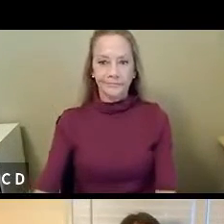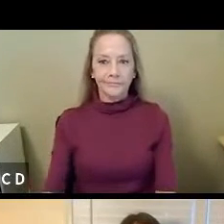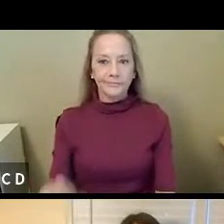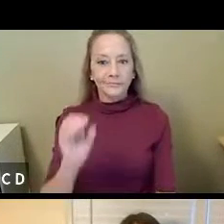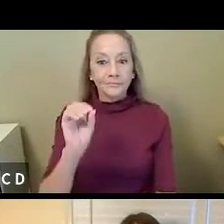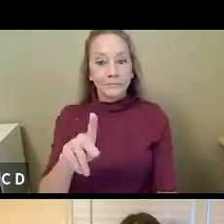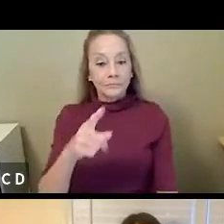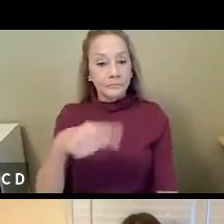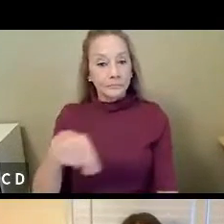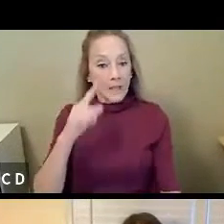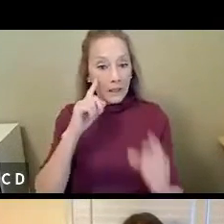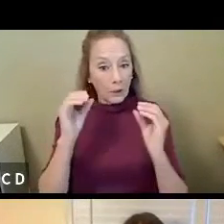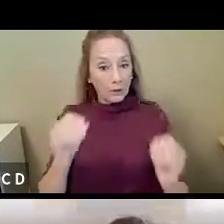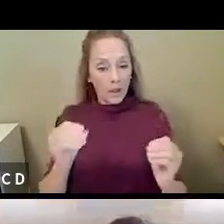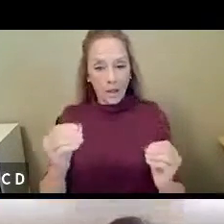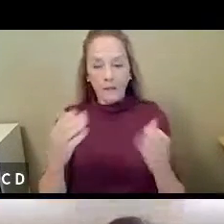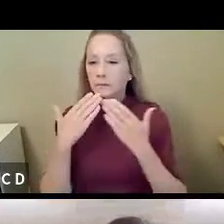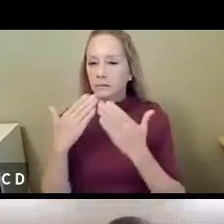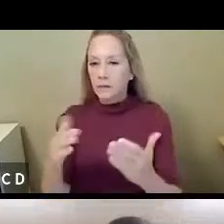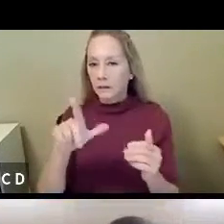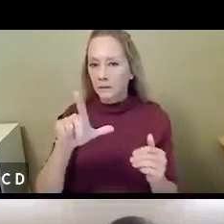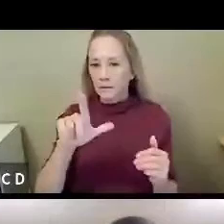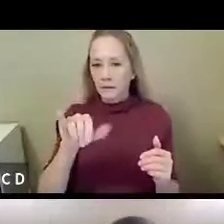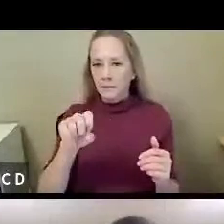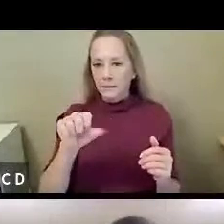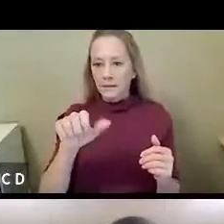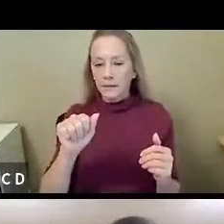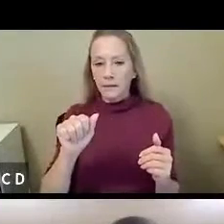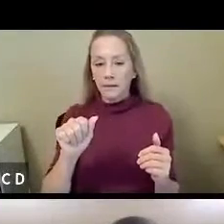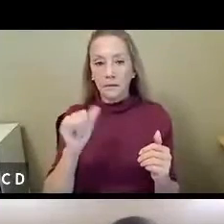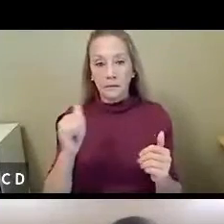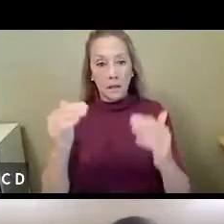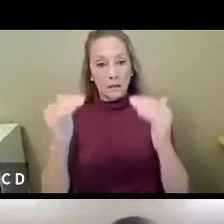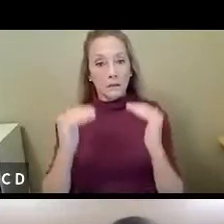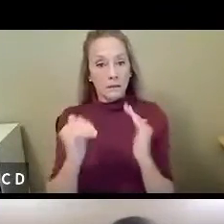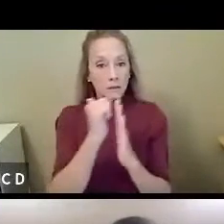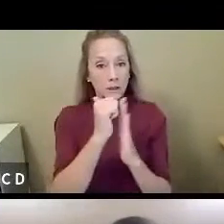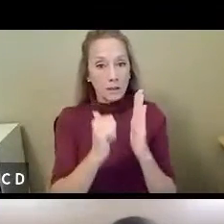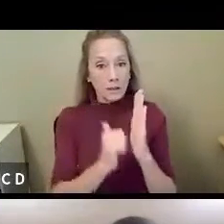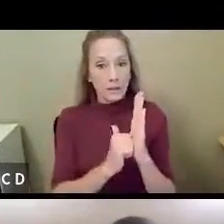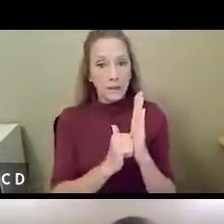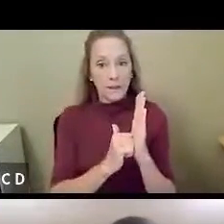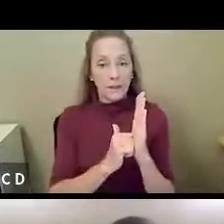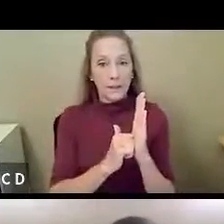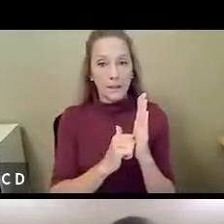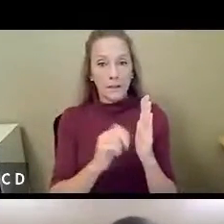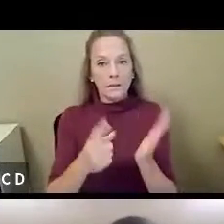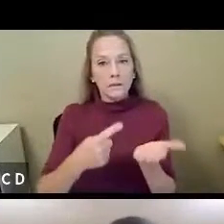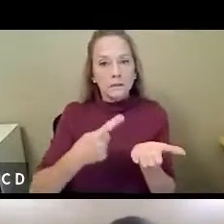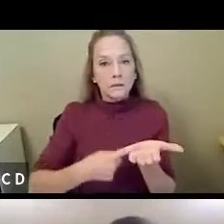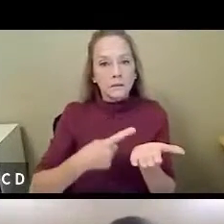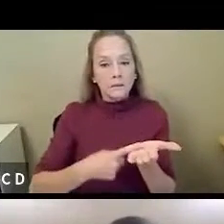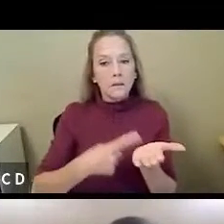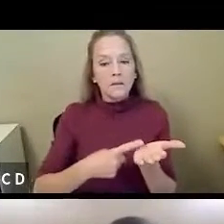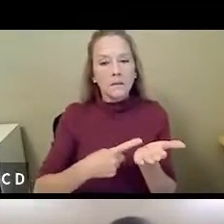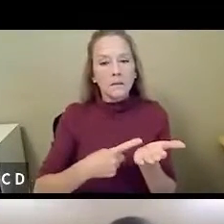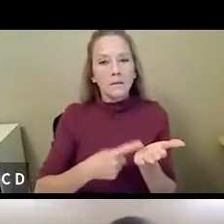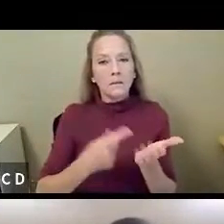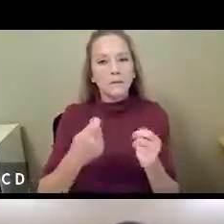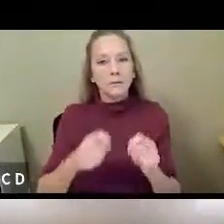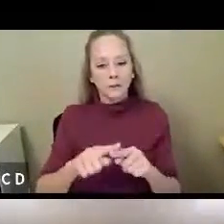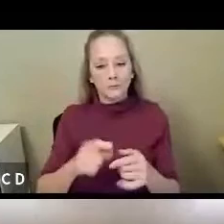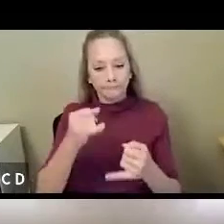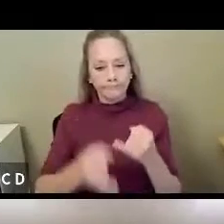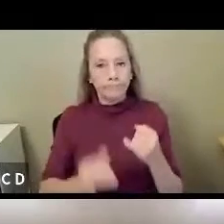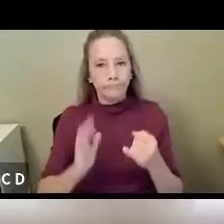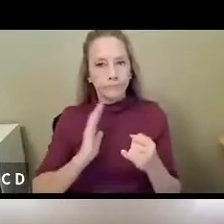All right, hearing none. Thank you, Lisa. I guess next on our agenda is discussion and trying to finalize our